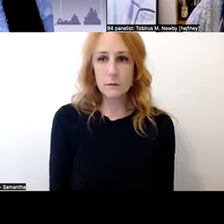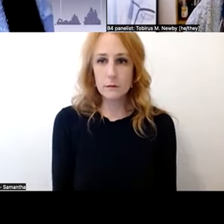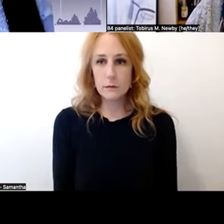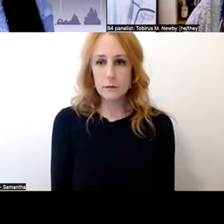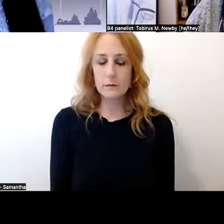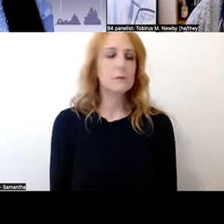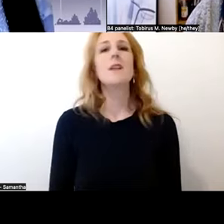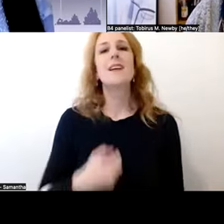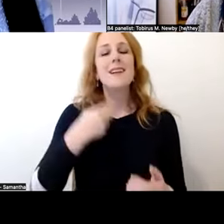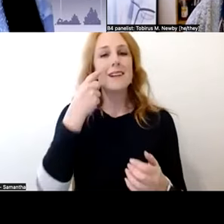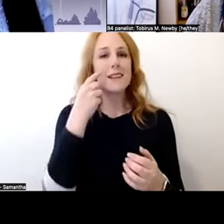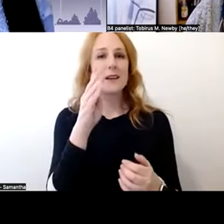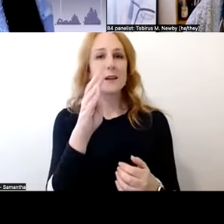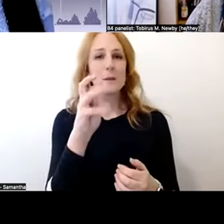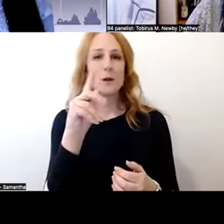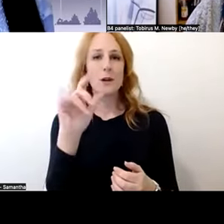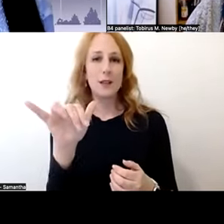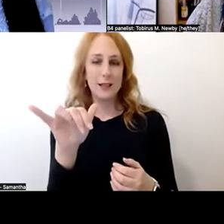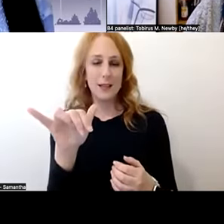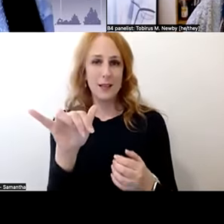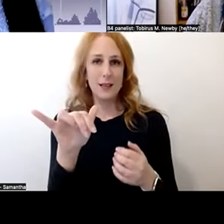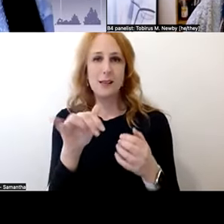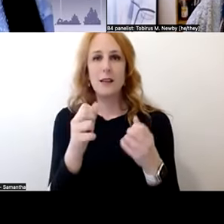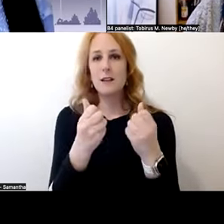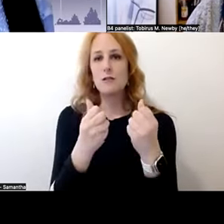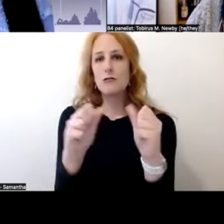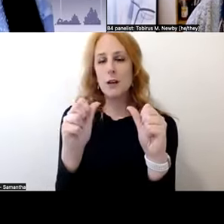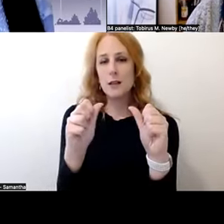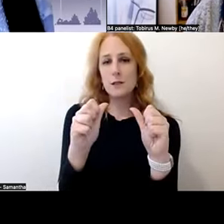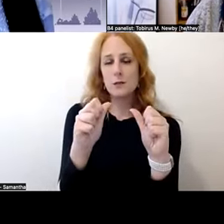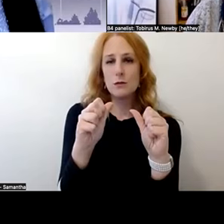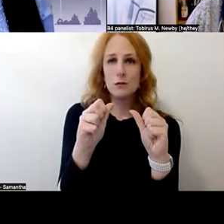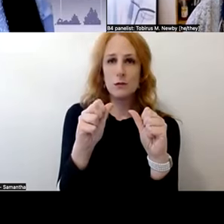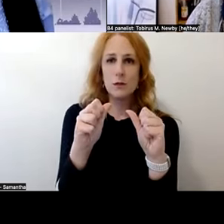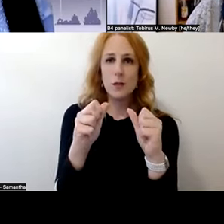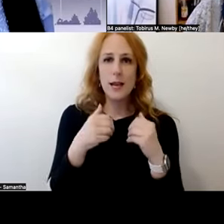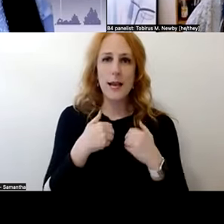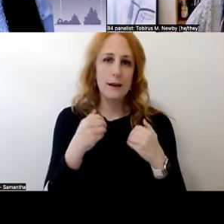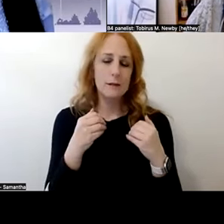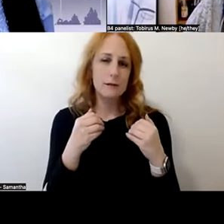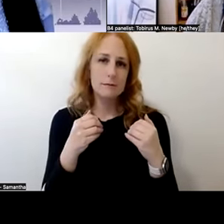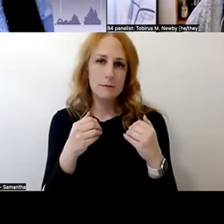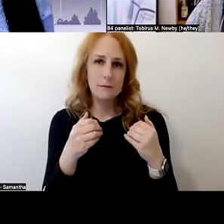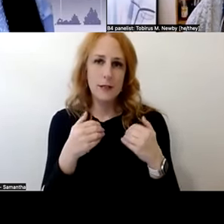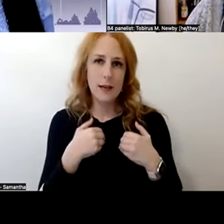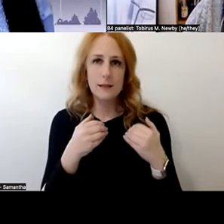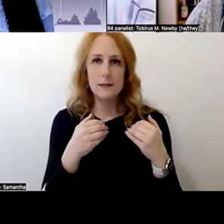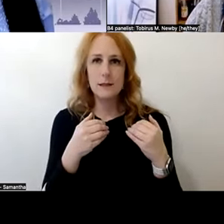that Berkeley is a place that continues to try to hold complexity, to bring that thread to the fore that my co-panelists have offered time and time